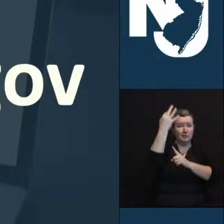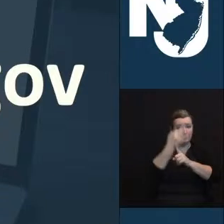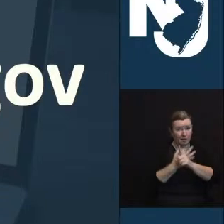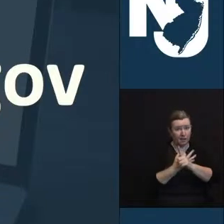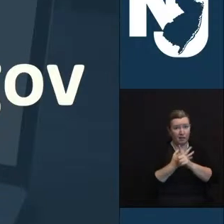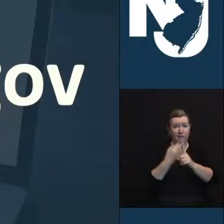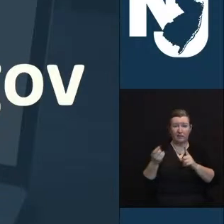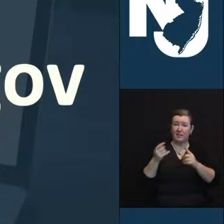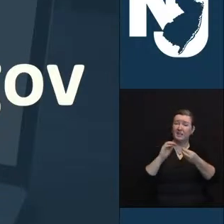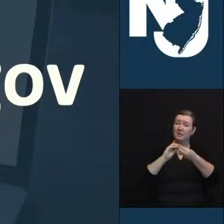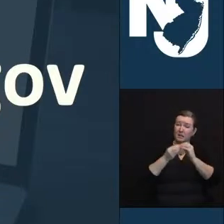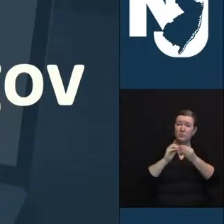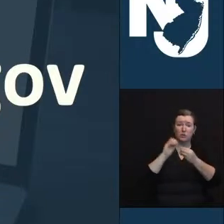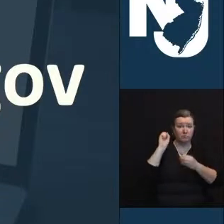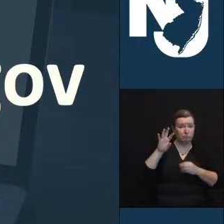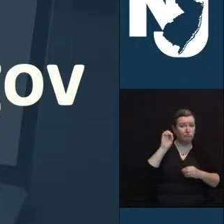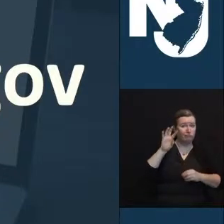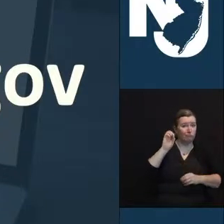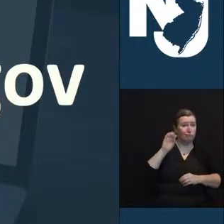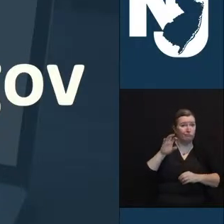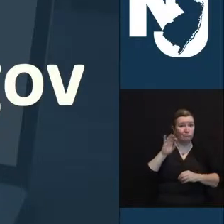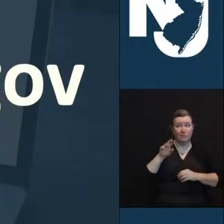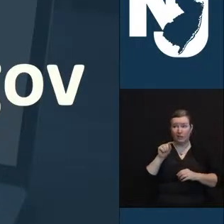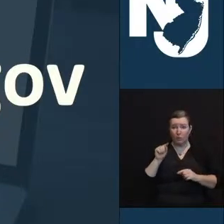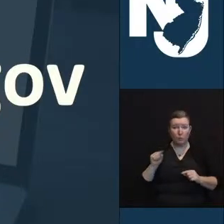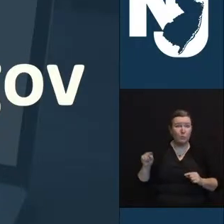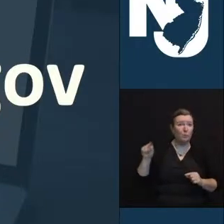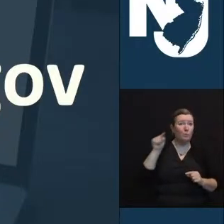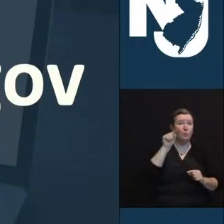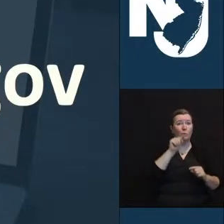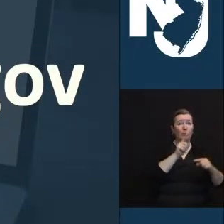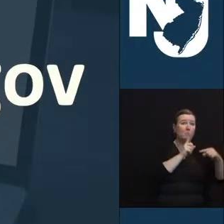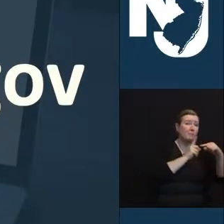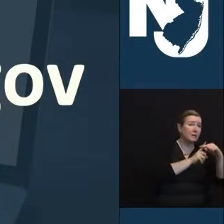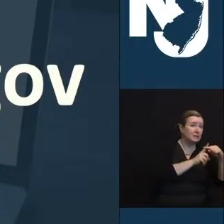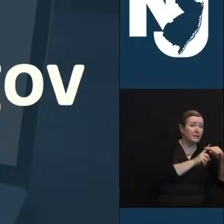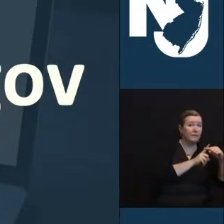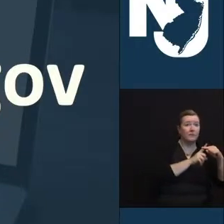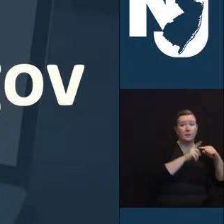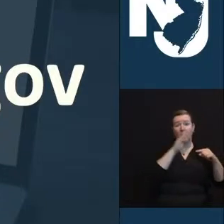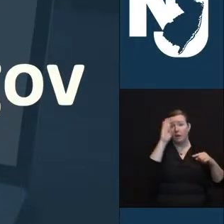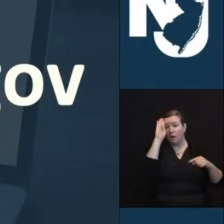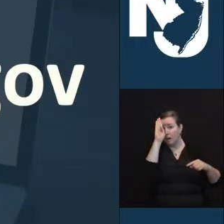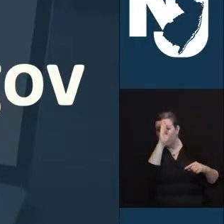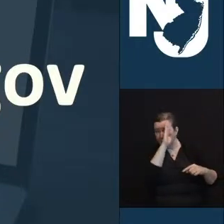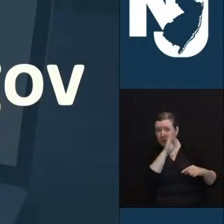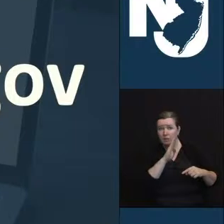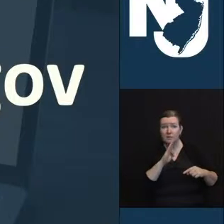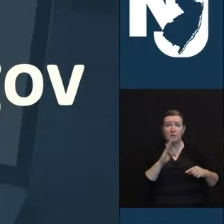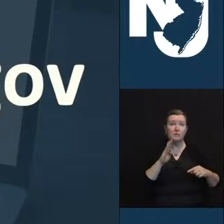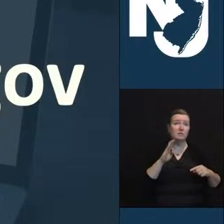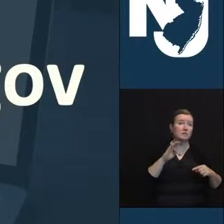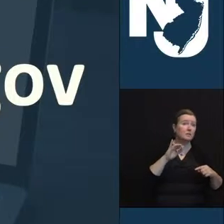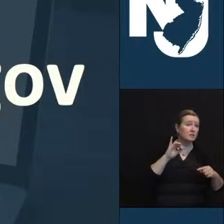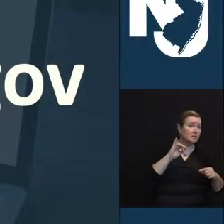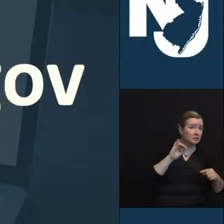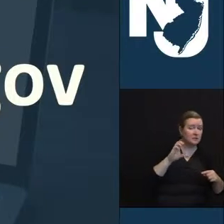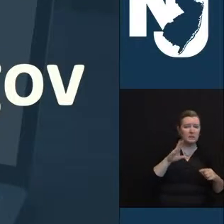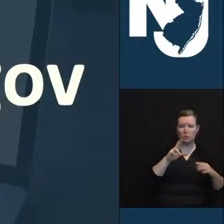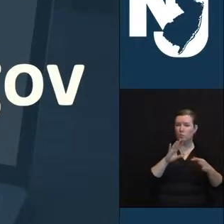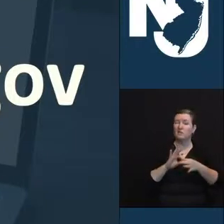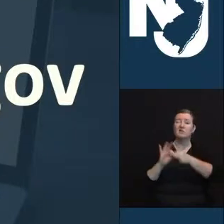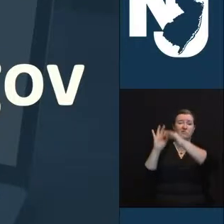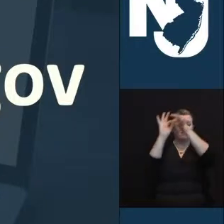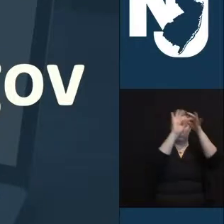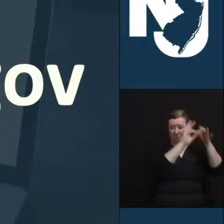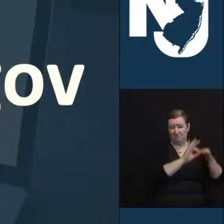play into each other. There is a direct cause and effect relationship across the board. The more people who contract the virus, the more